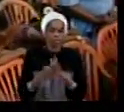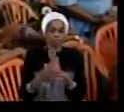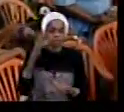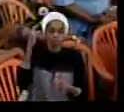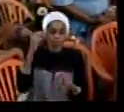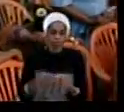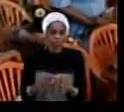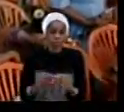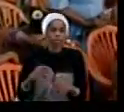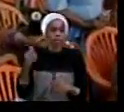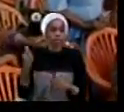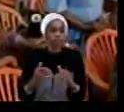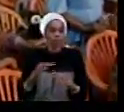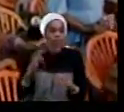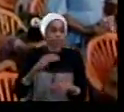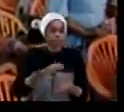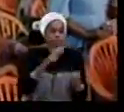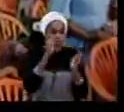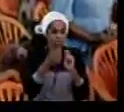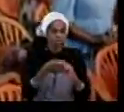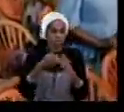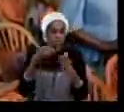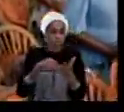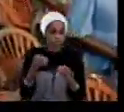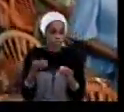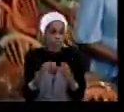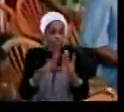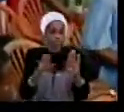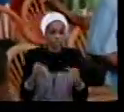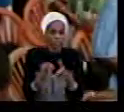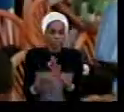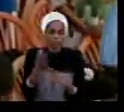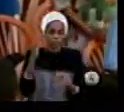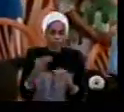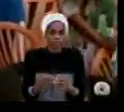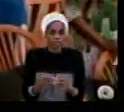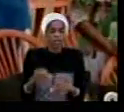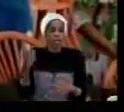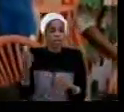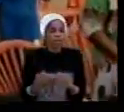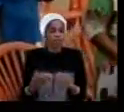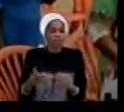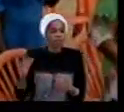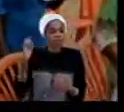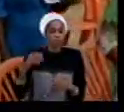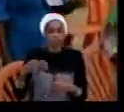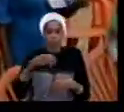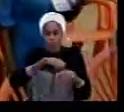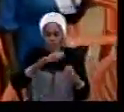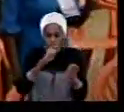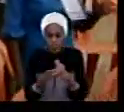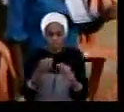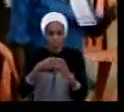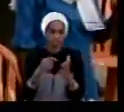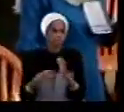in this land. Everything will take place, will take shape in this nation, in this